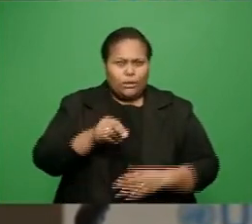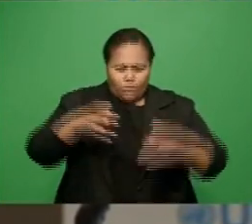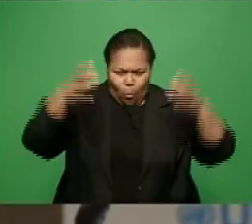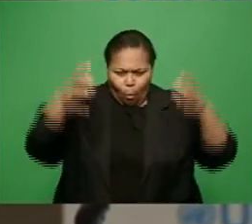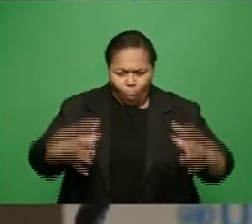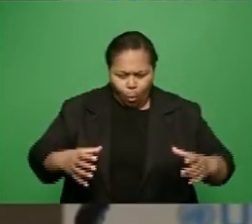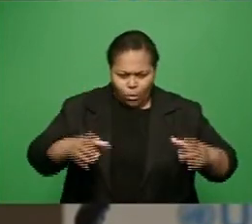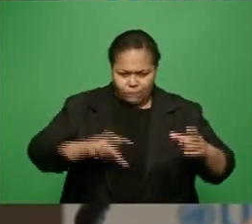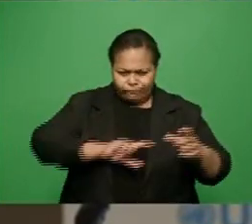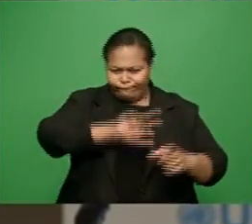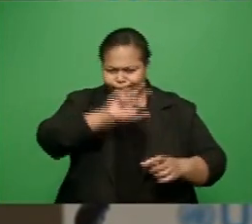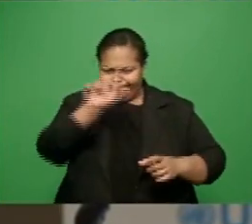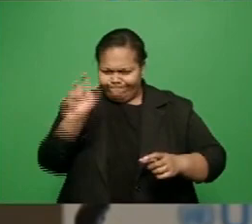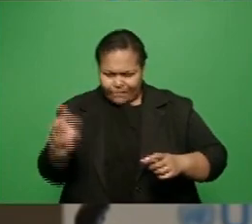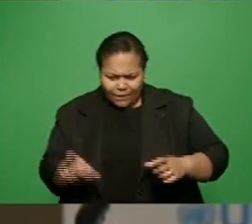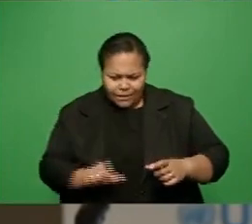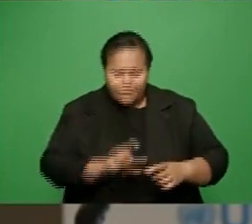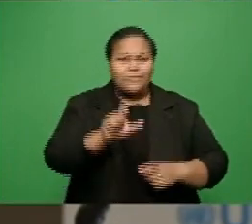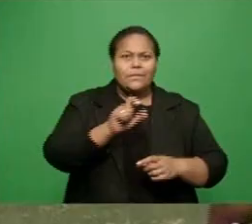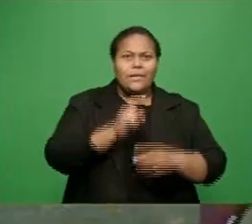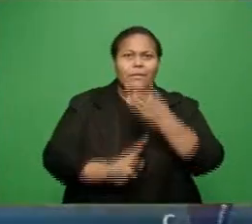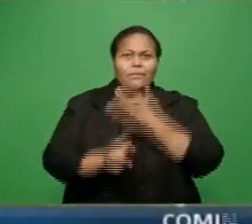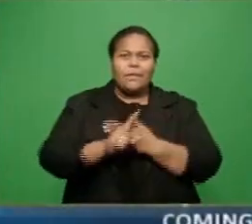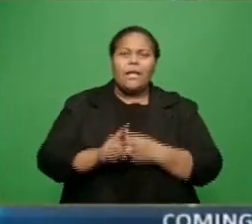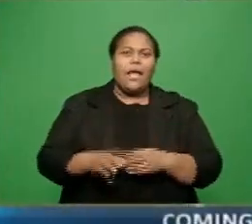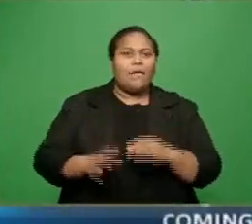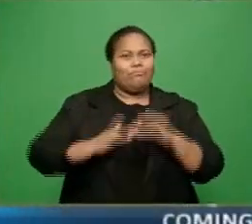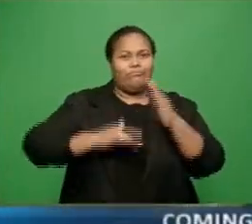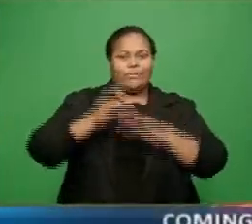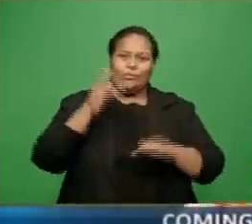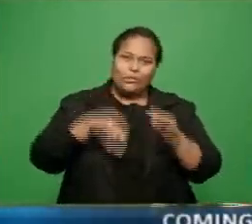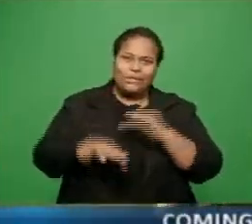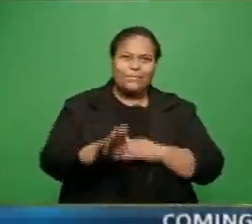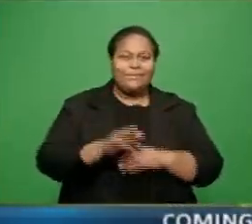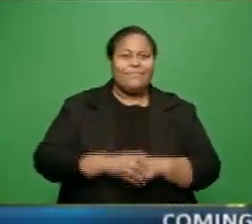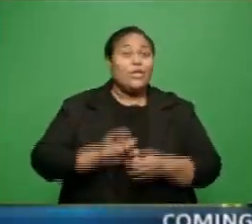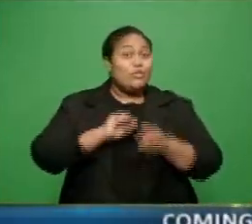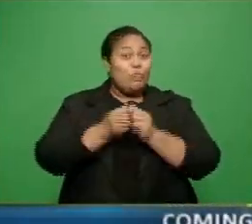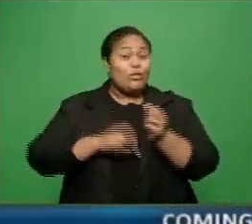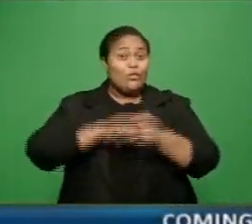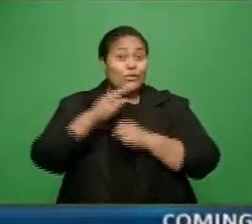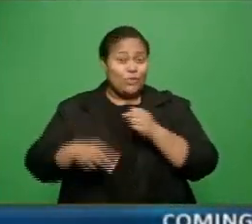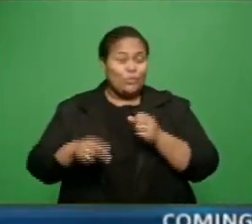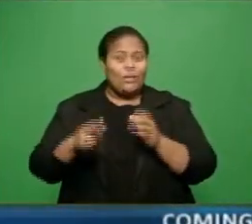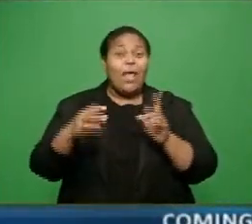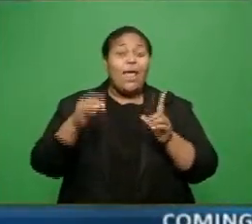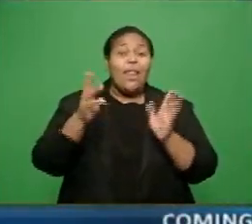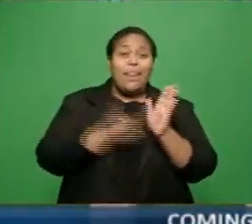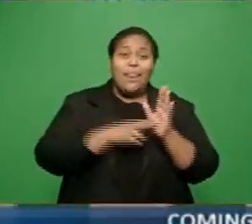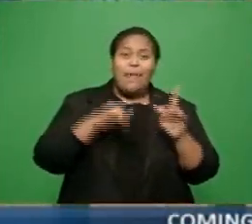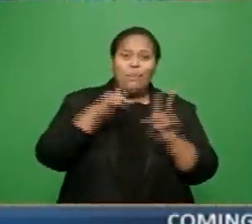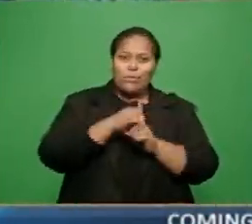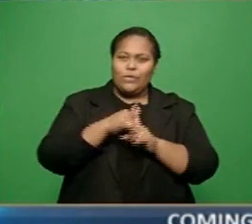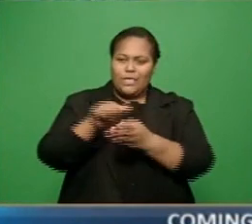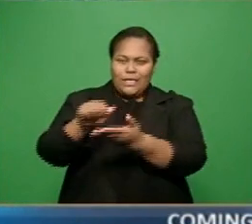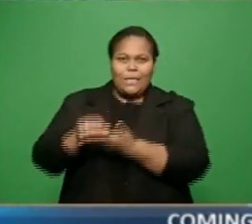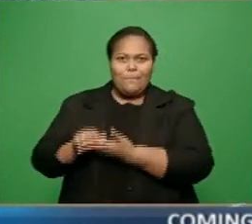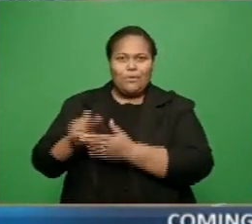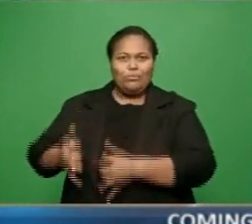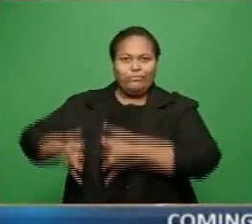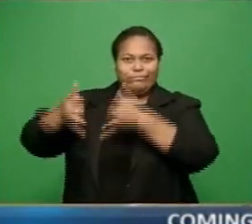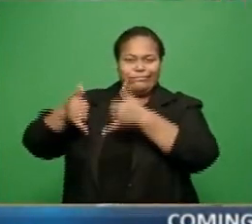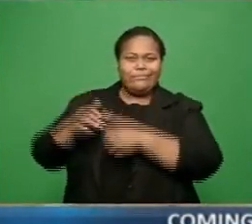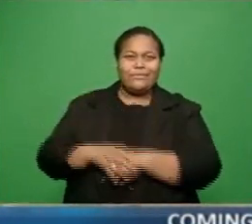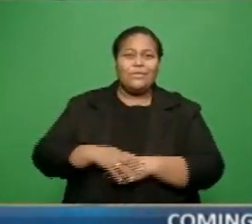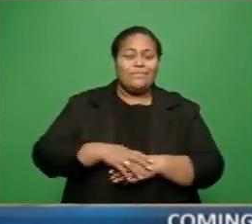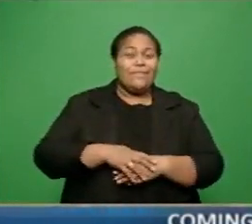building resilience throughout. In sports tonight, Namosi retains fair brother, and